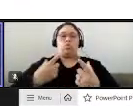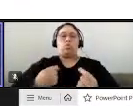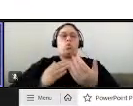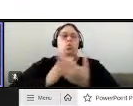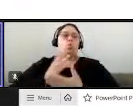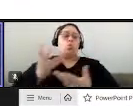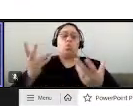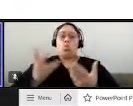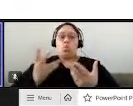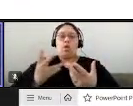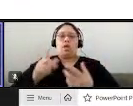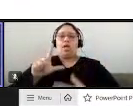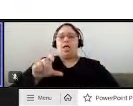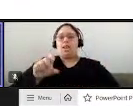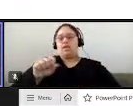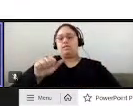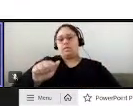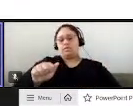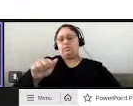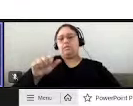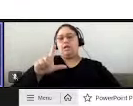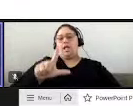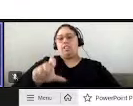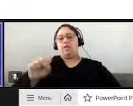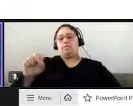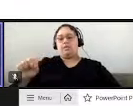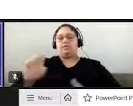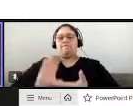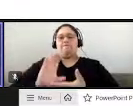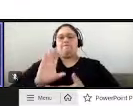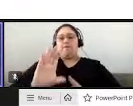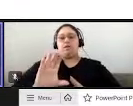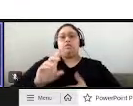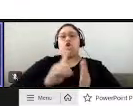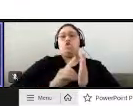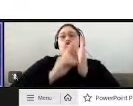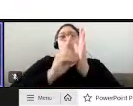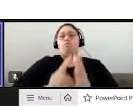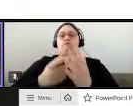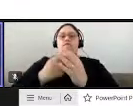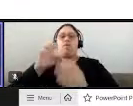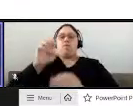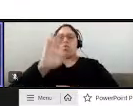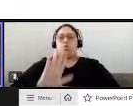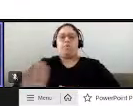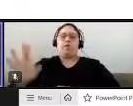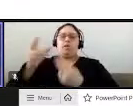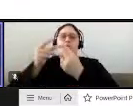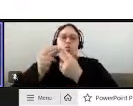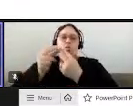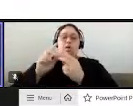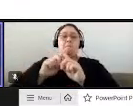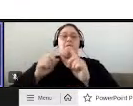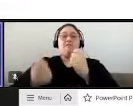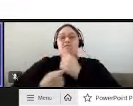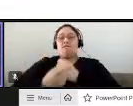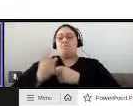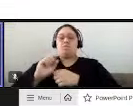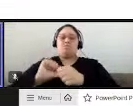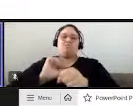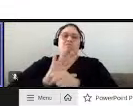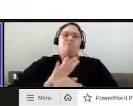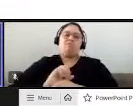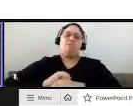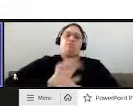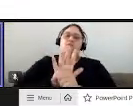through LSS funds, donor funding from the European Union. But then COVID hit us in